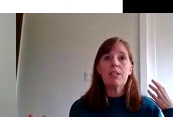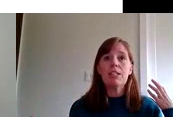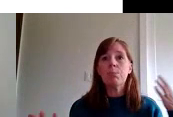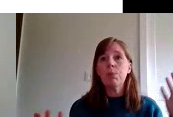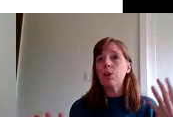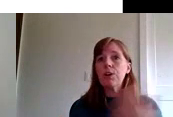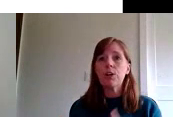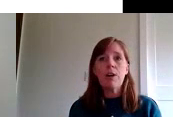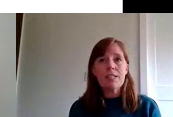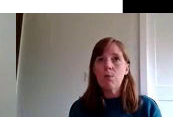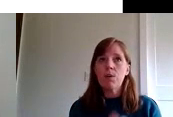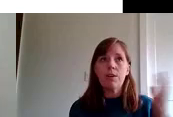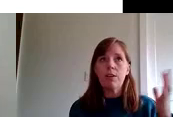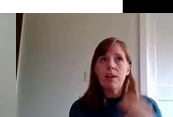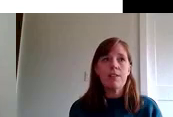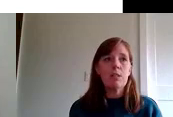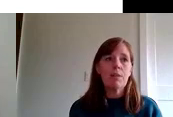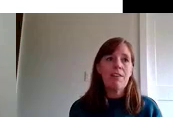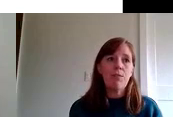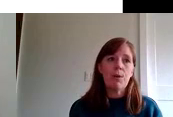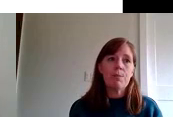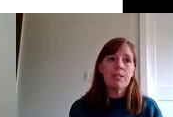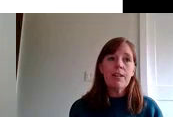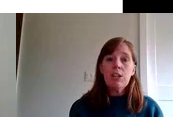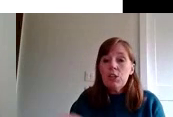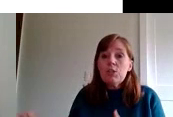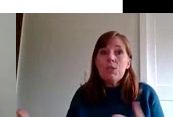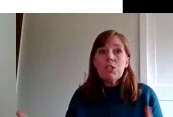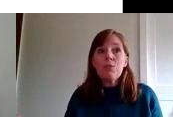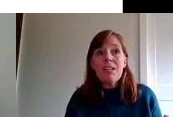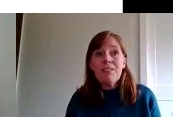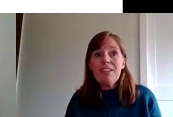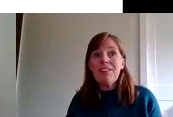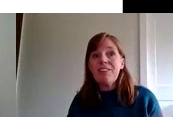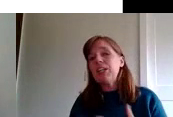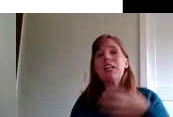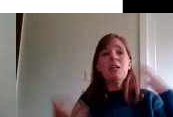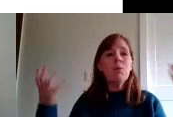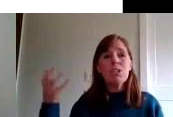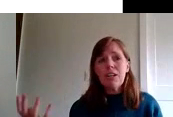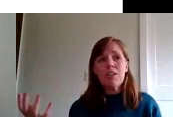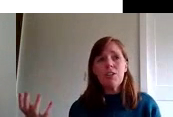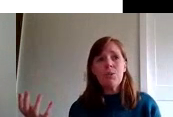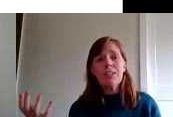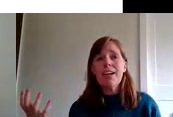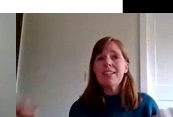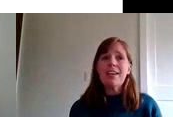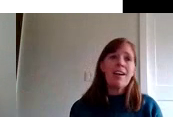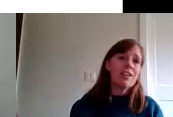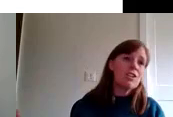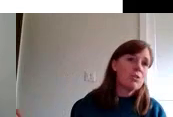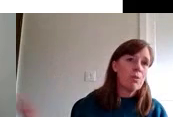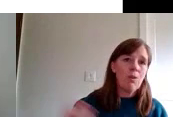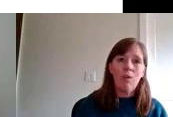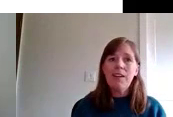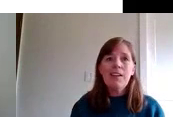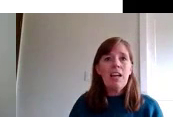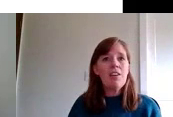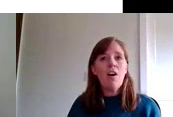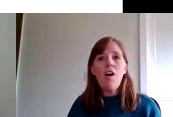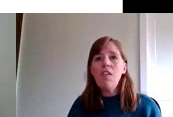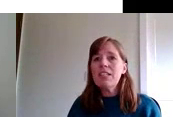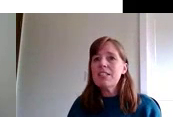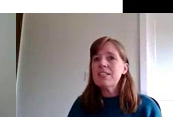Backgrounds, the ability to blur across the board on a lot of these platforms. You can use it with a screen reader, keyboard shortcuts, eye